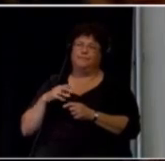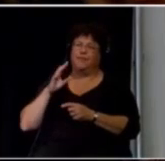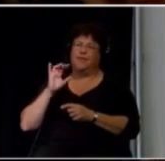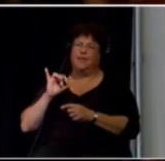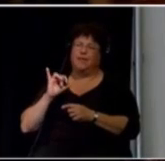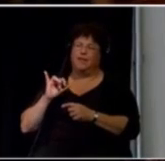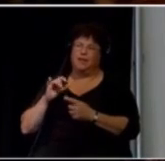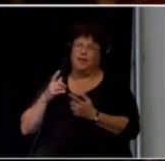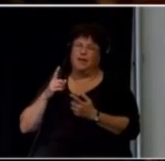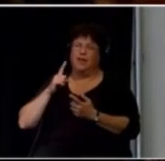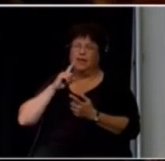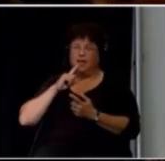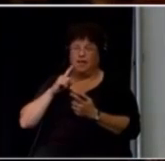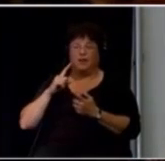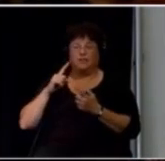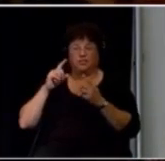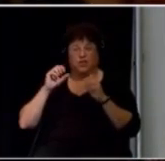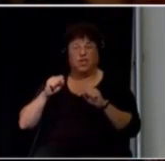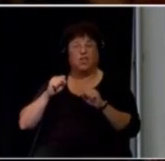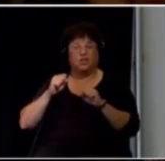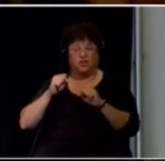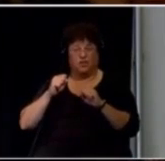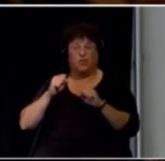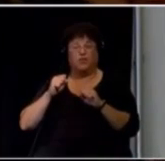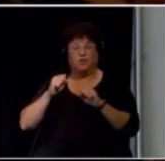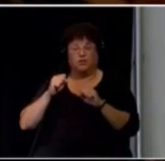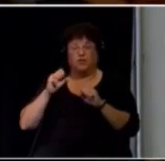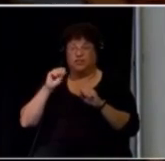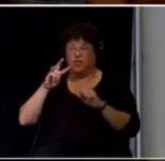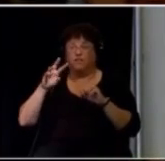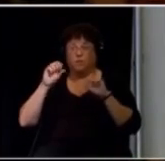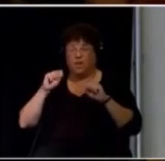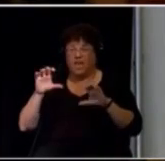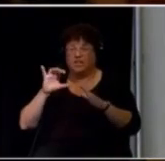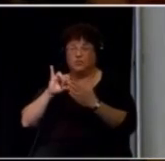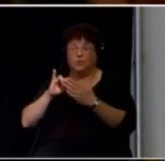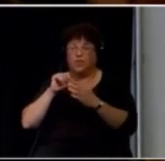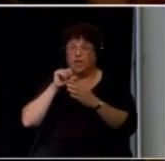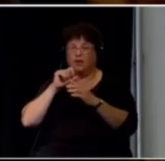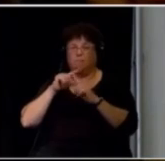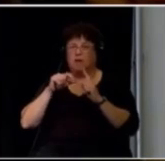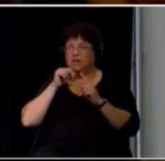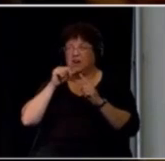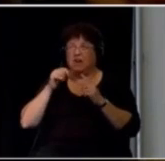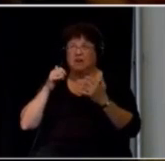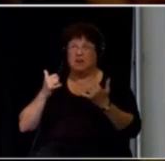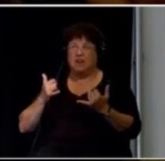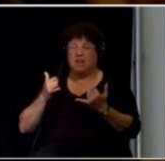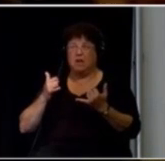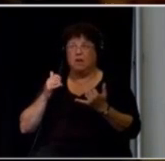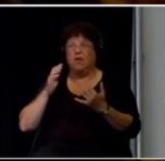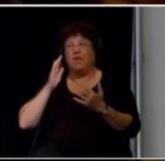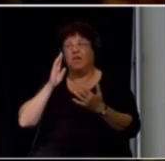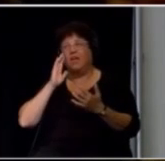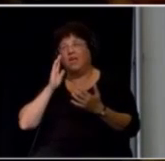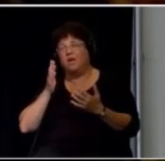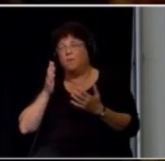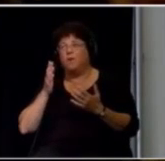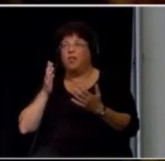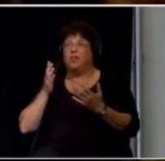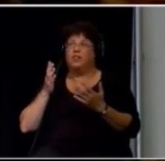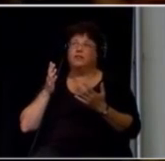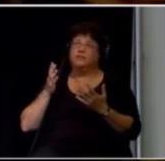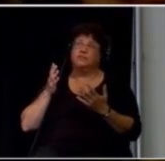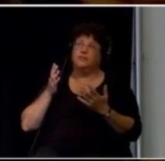yeah, I mean, right, actually we could make the software do that, but it doesn't currently do that. It would treat them both, it's simply going